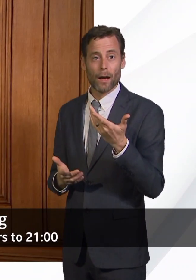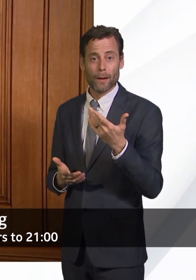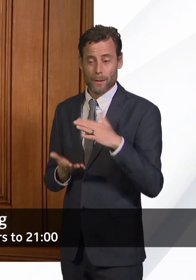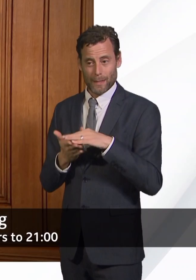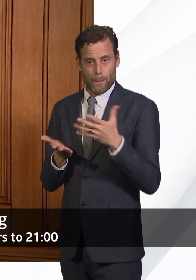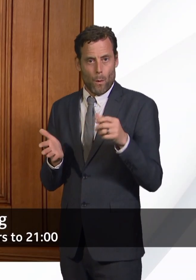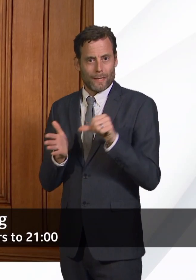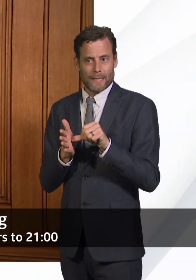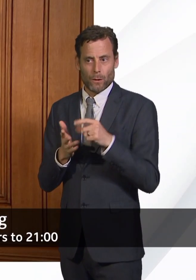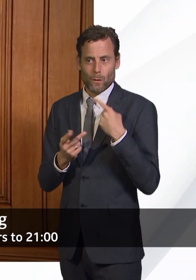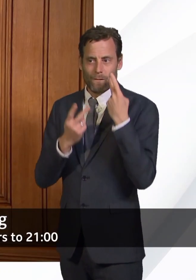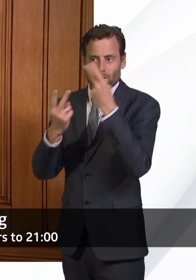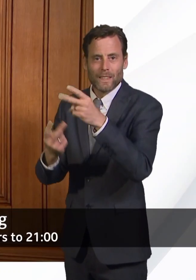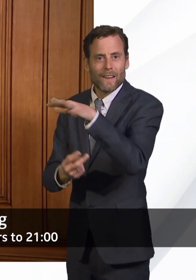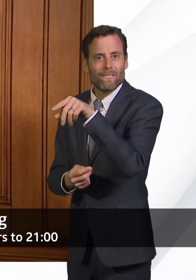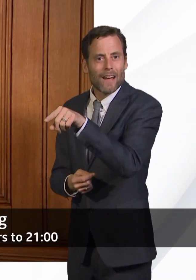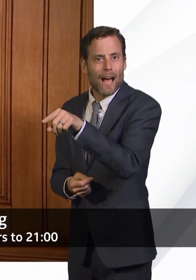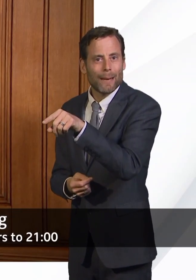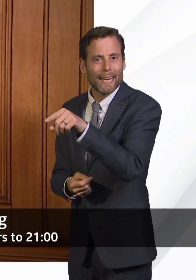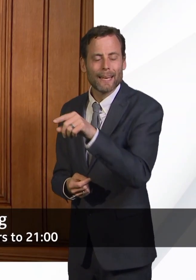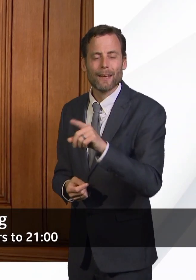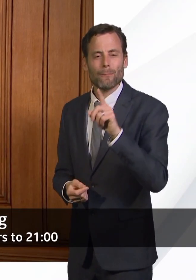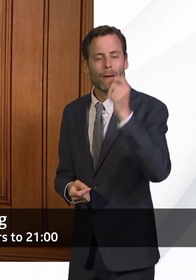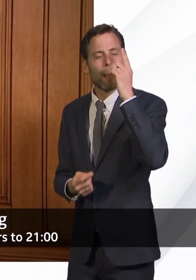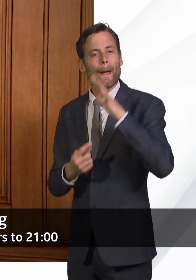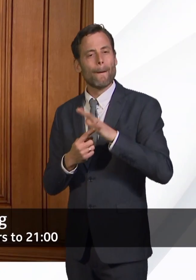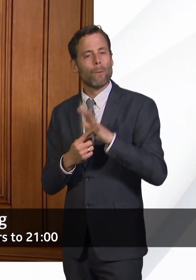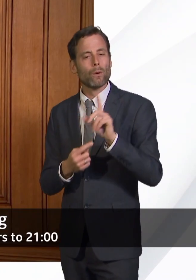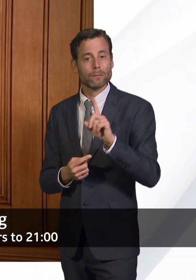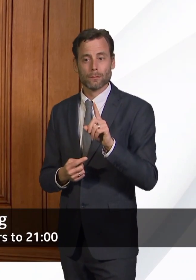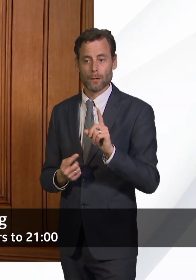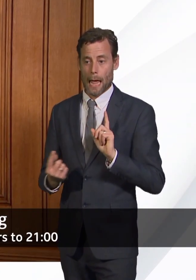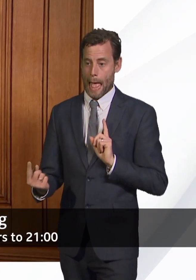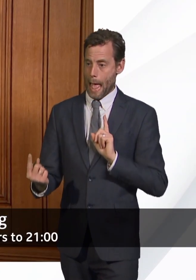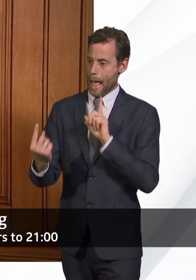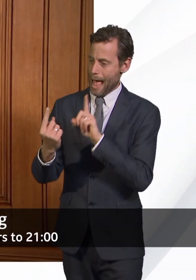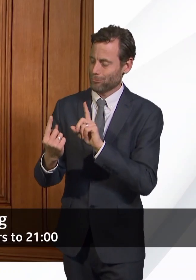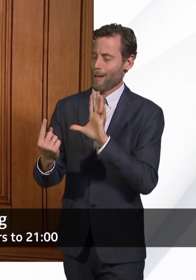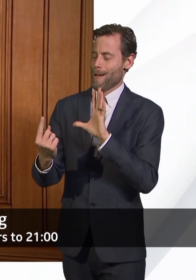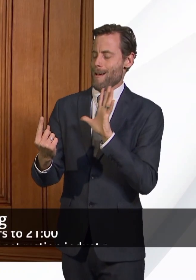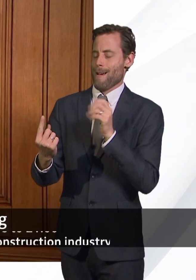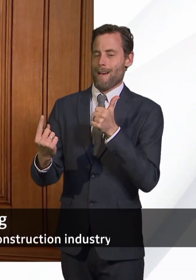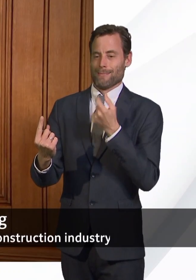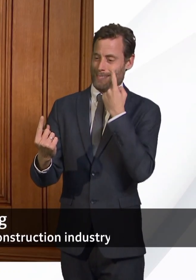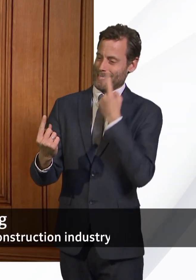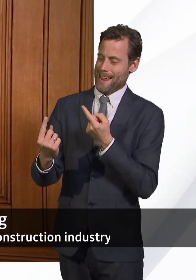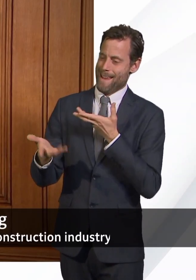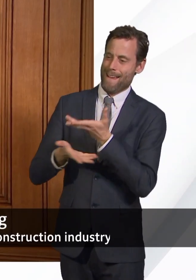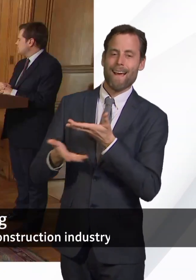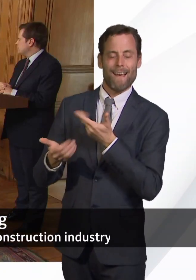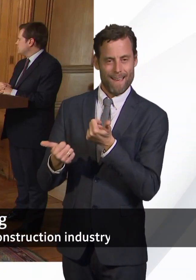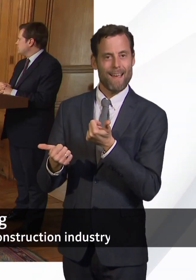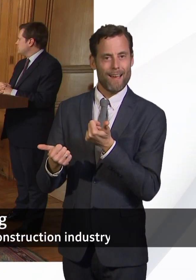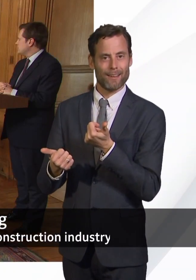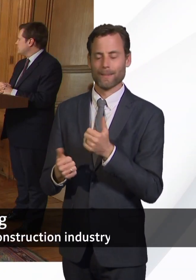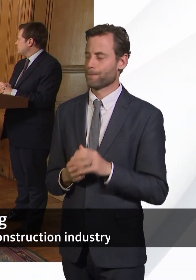to do that. But recognise what the benefits will be, I think, for individuals, and we are able to put in public health advice to